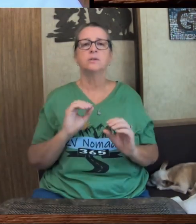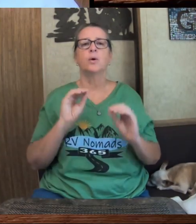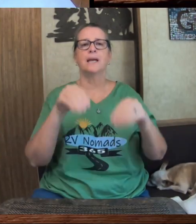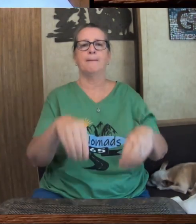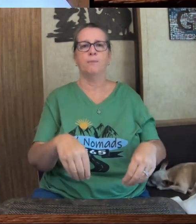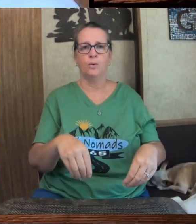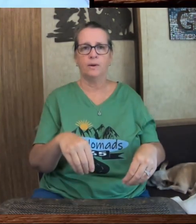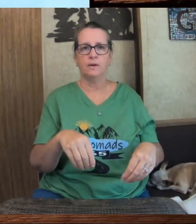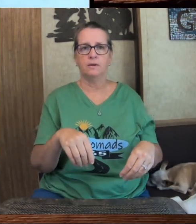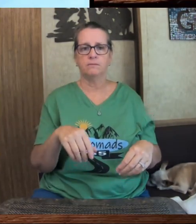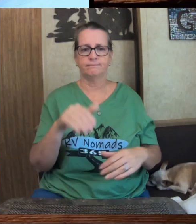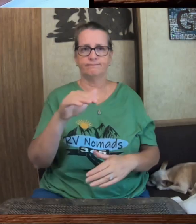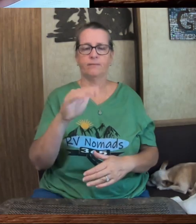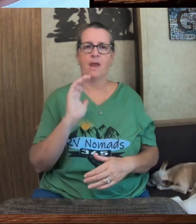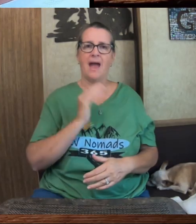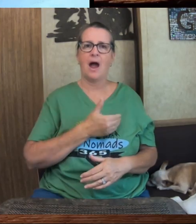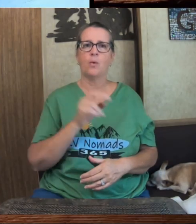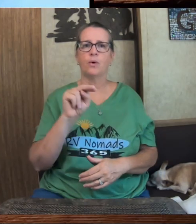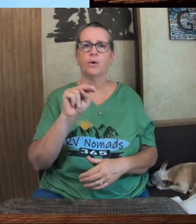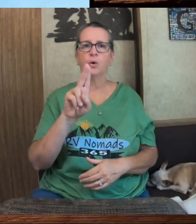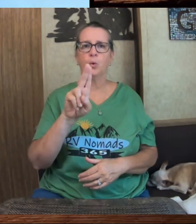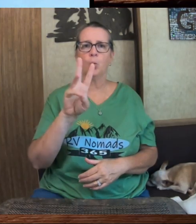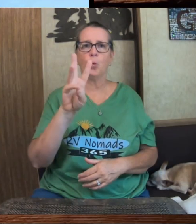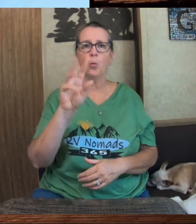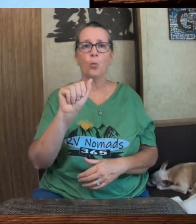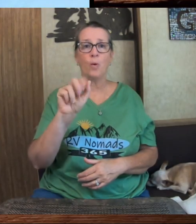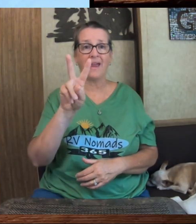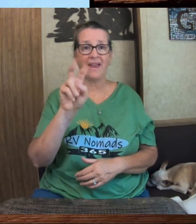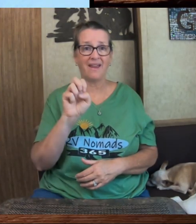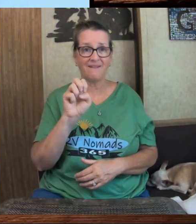put this in here, our New Wave